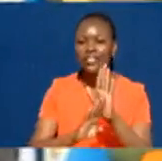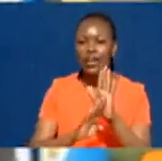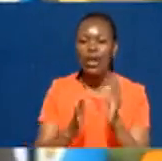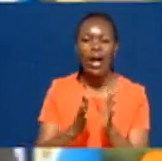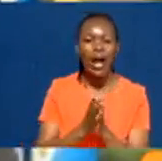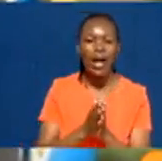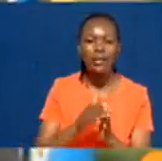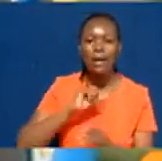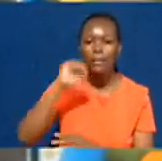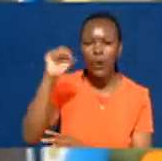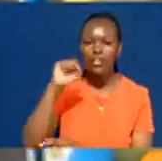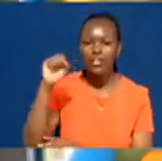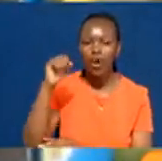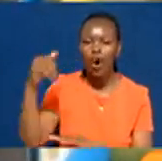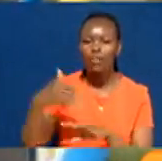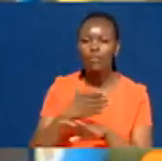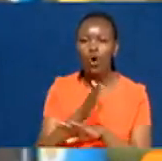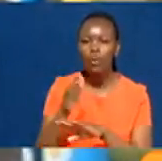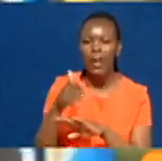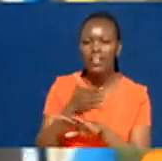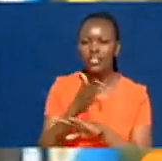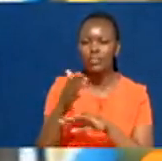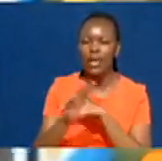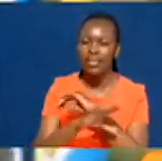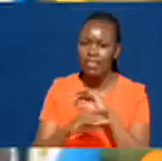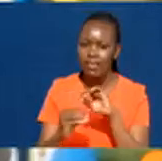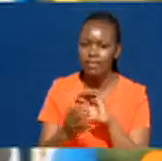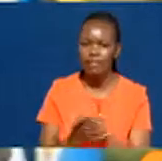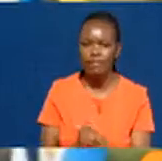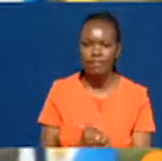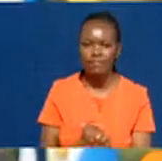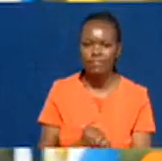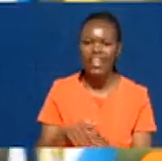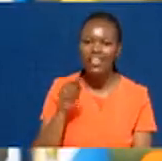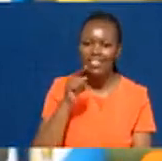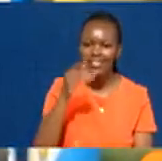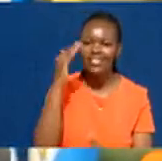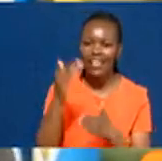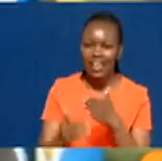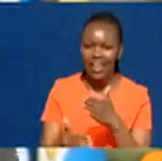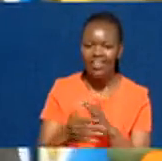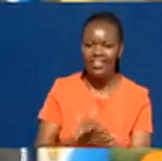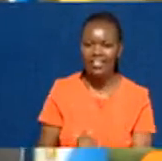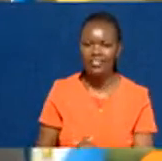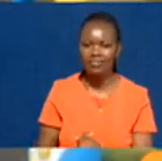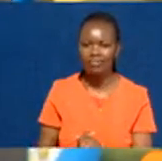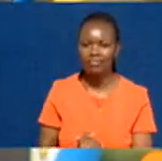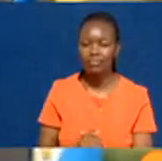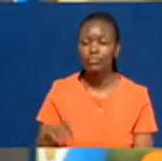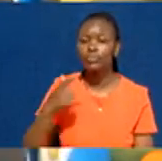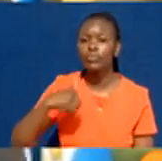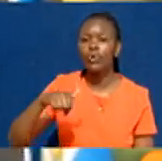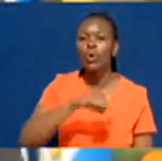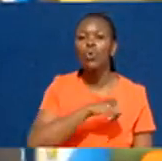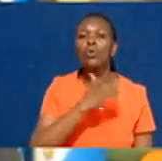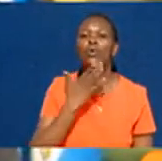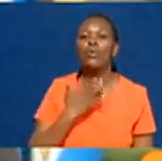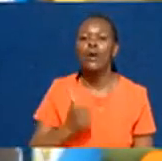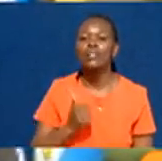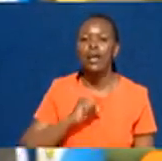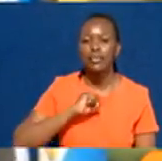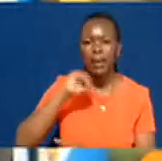politics of conmanship. It is the end. We want the politics